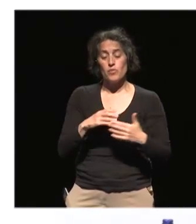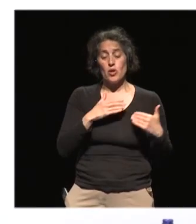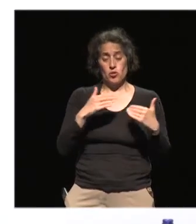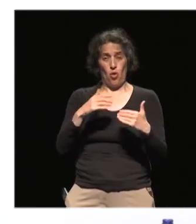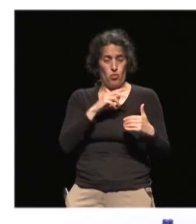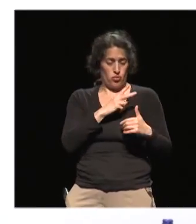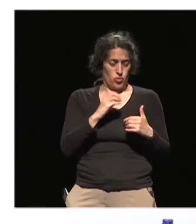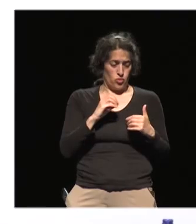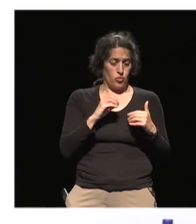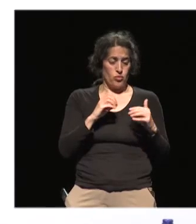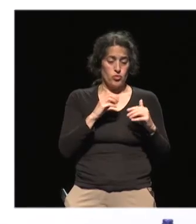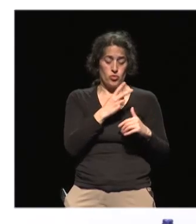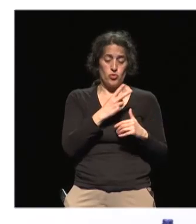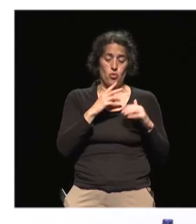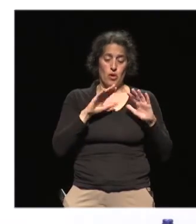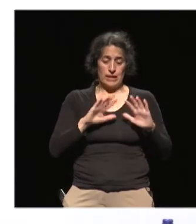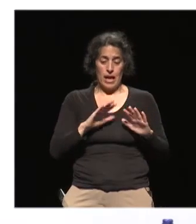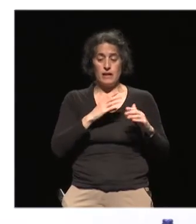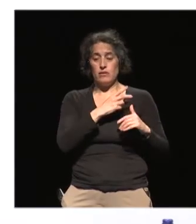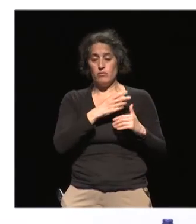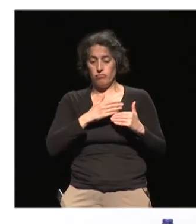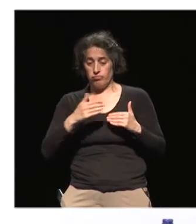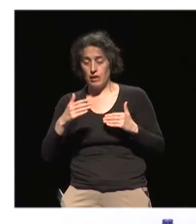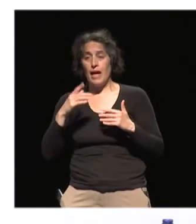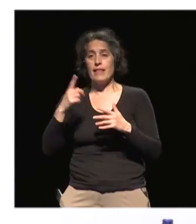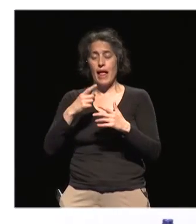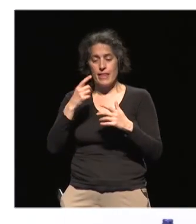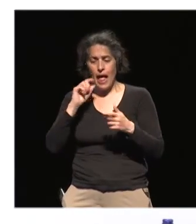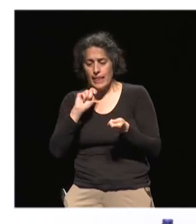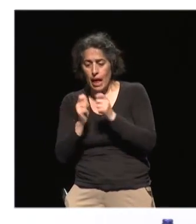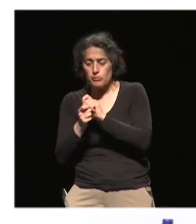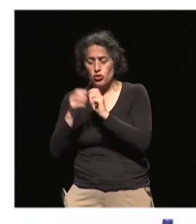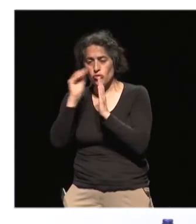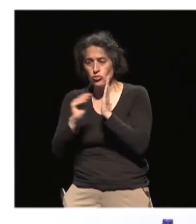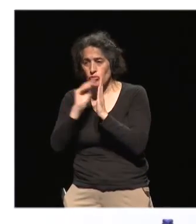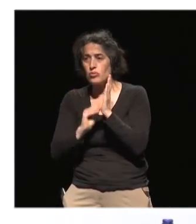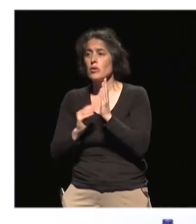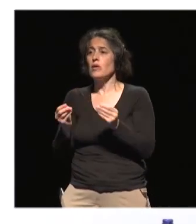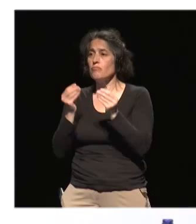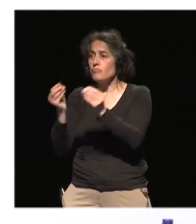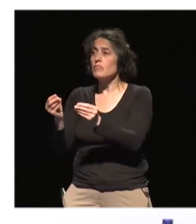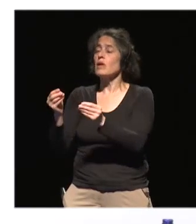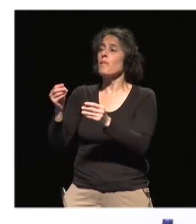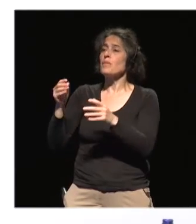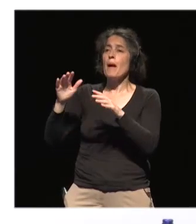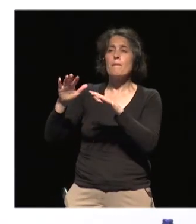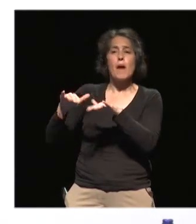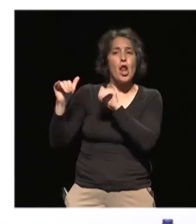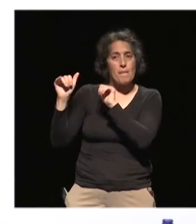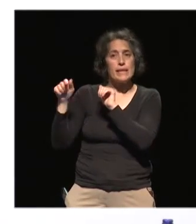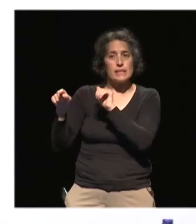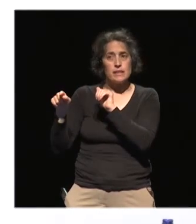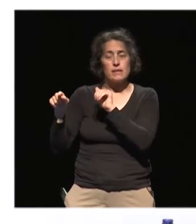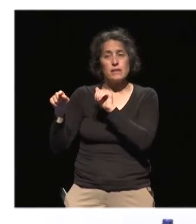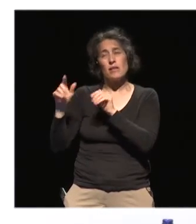a draft National Climate Change Framework Policy that's already with the cabinet, and we hope perhaps before